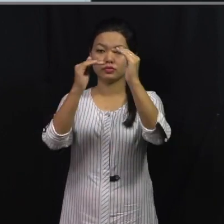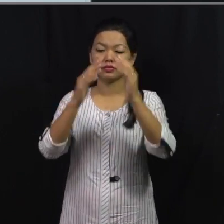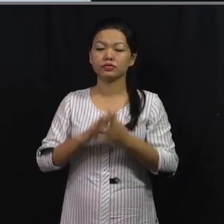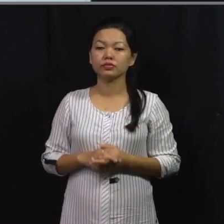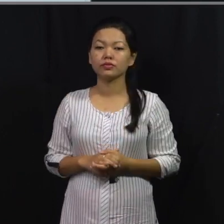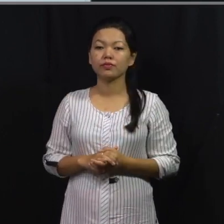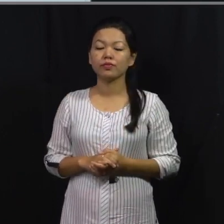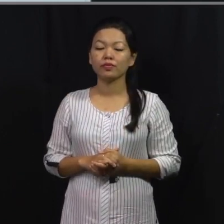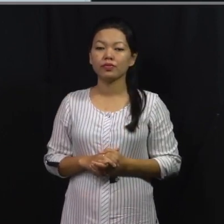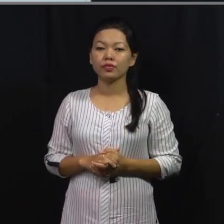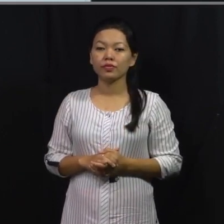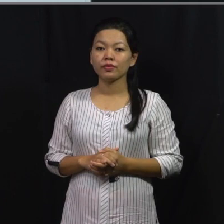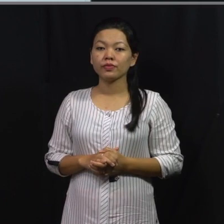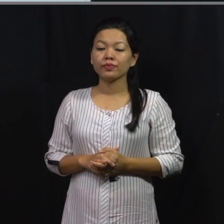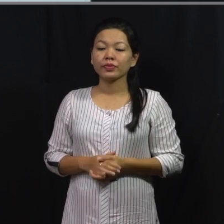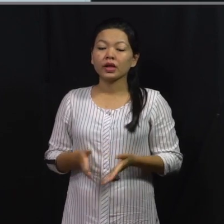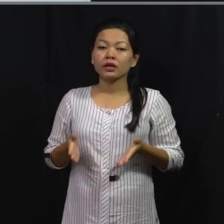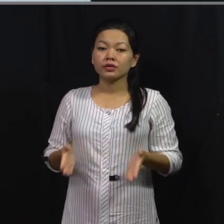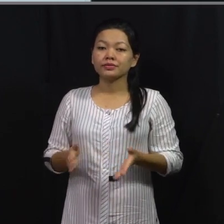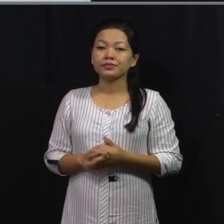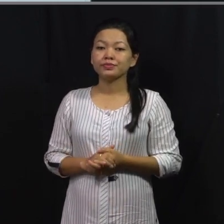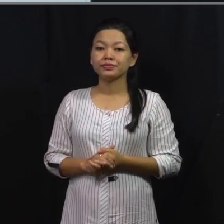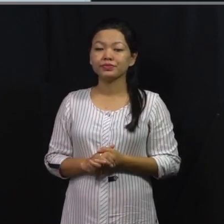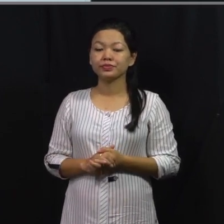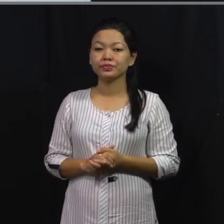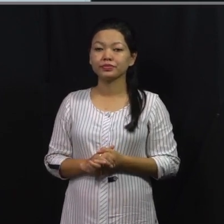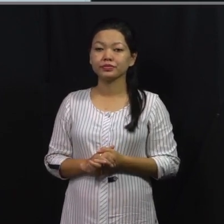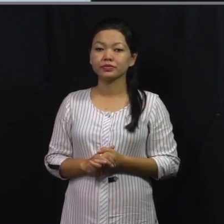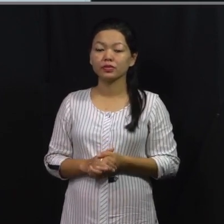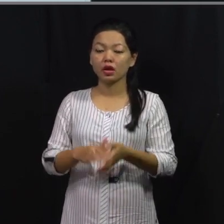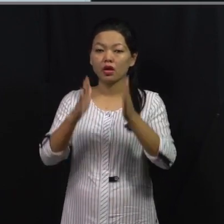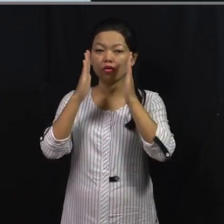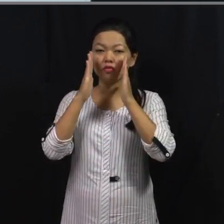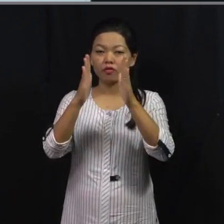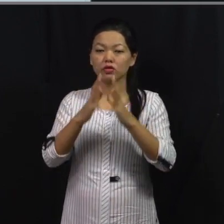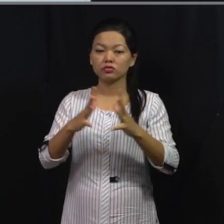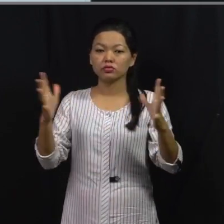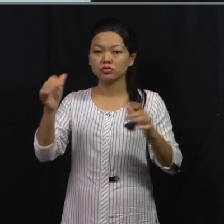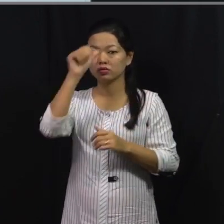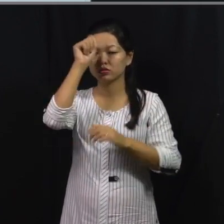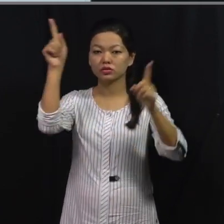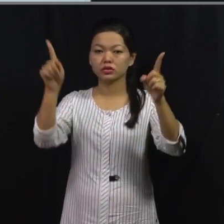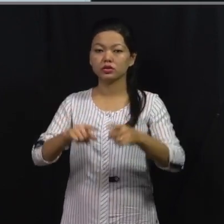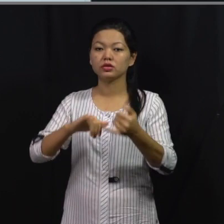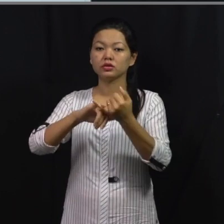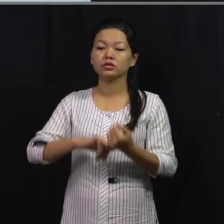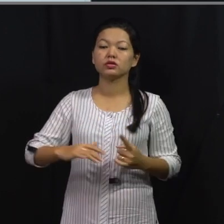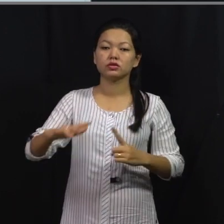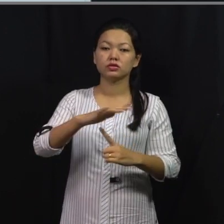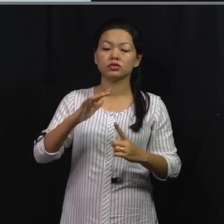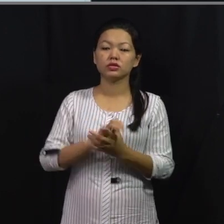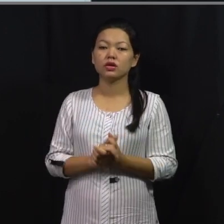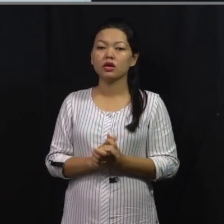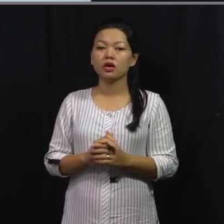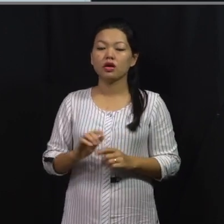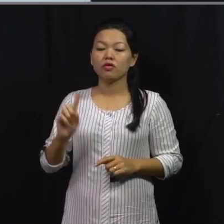will be discussing about, okay, and today we will be focusing more on the Indian society here. Now the first subtopic is